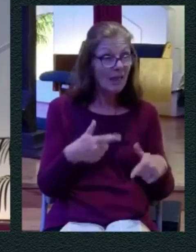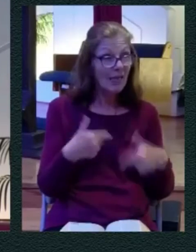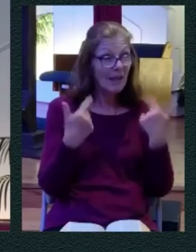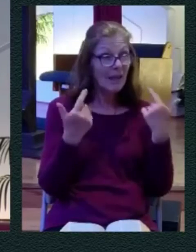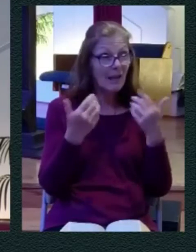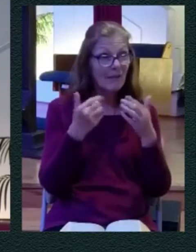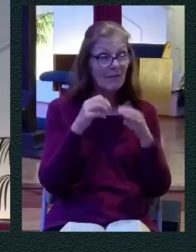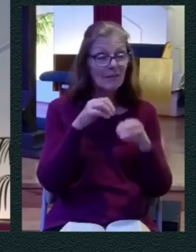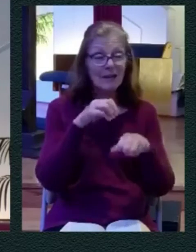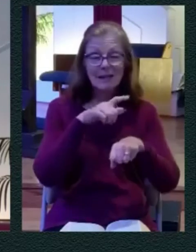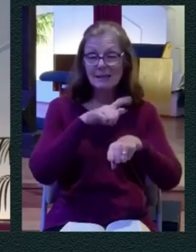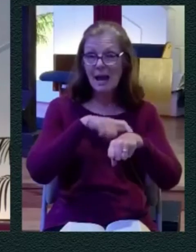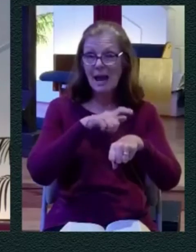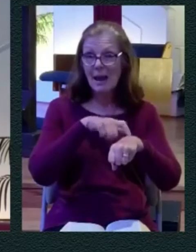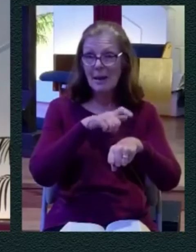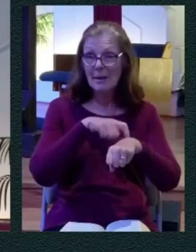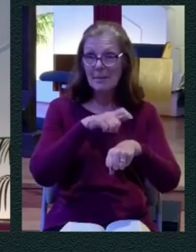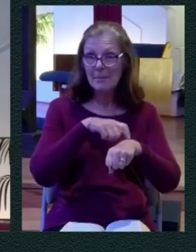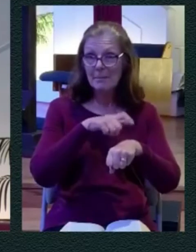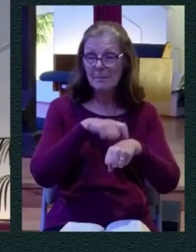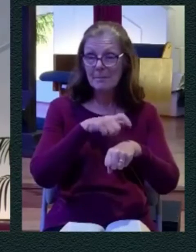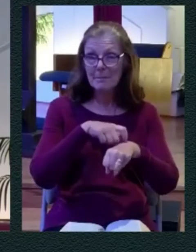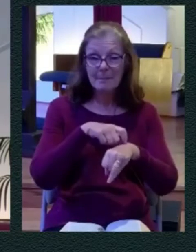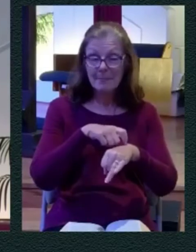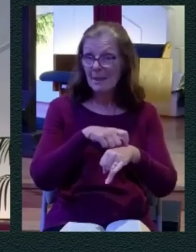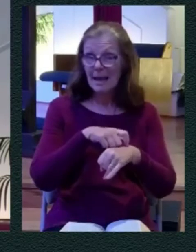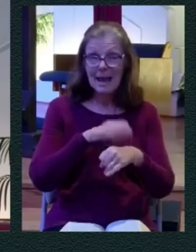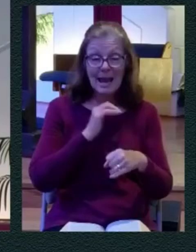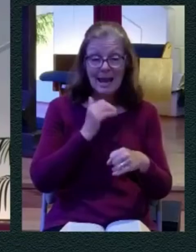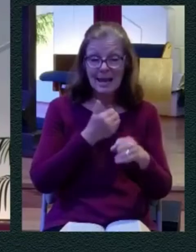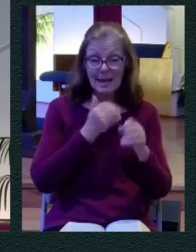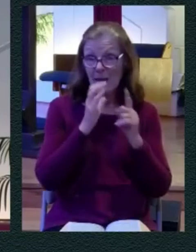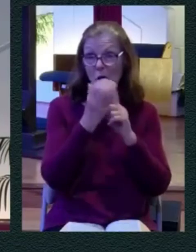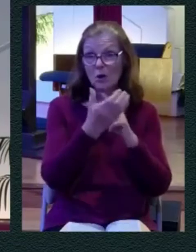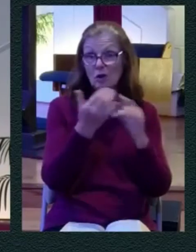we live in an age that has denied all of this.